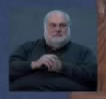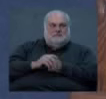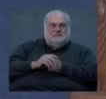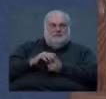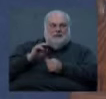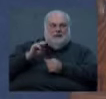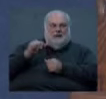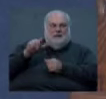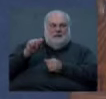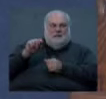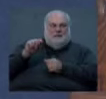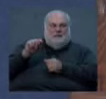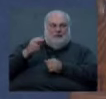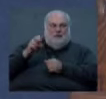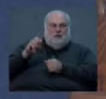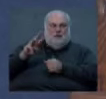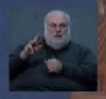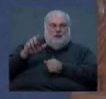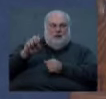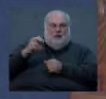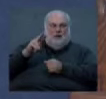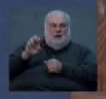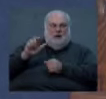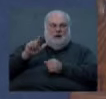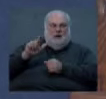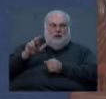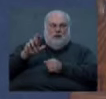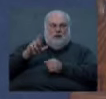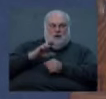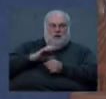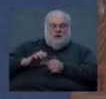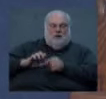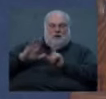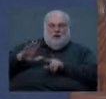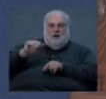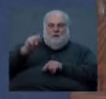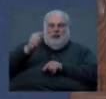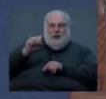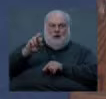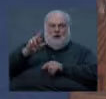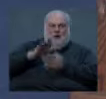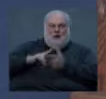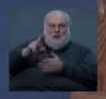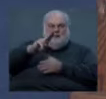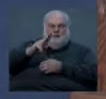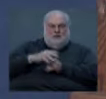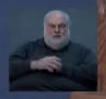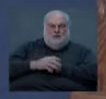I'm Matthew DeLeo, and I go to Little Rock Christian, and I'll be attending Baylor University.